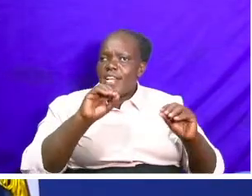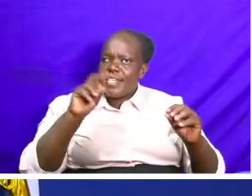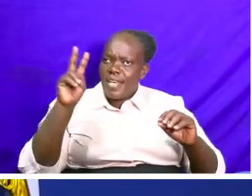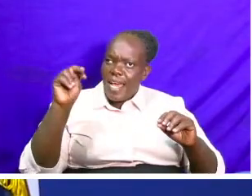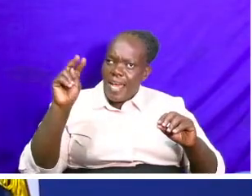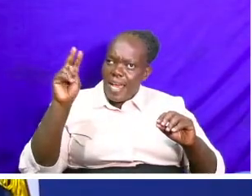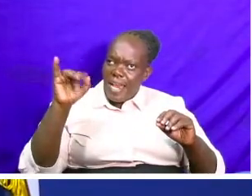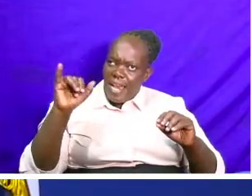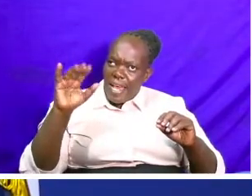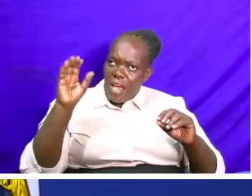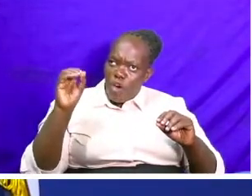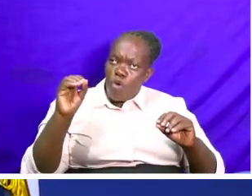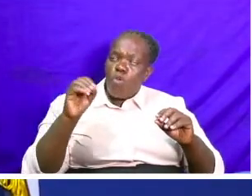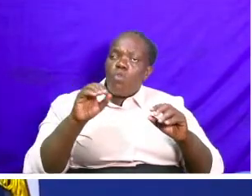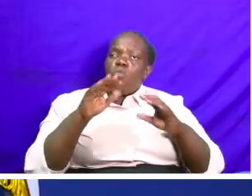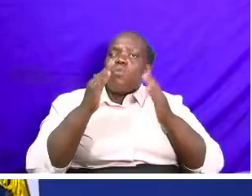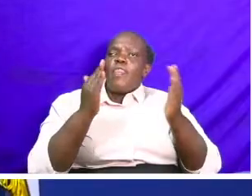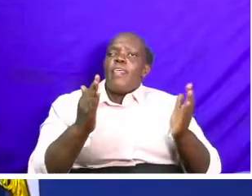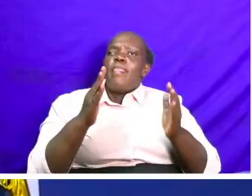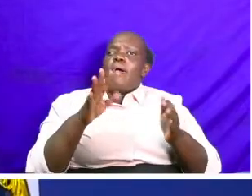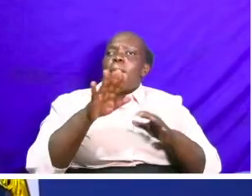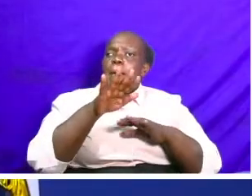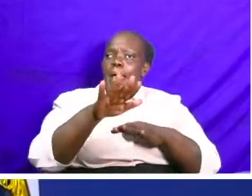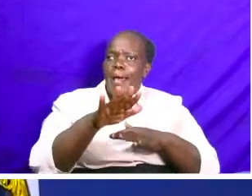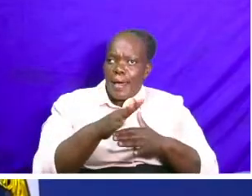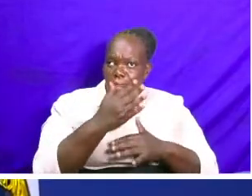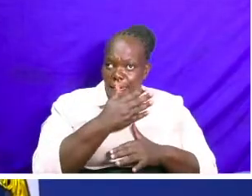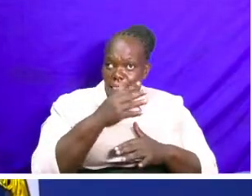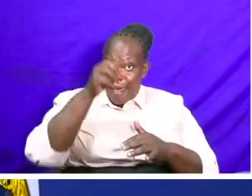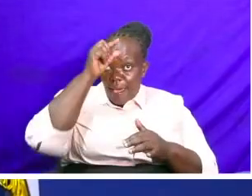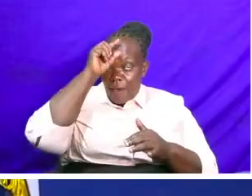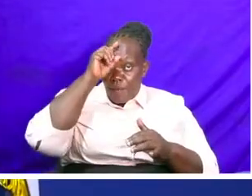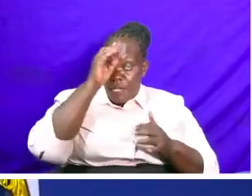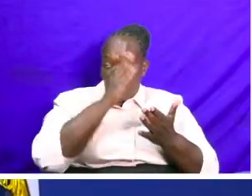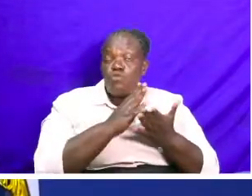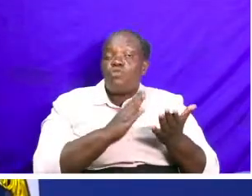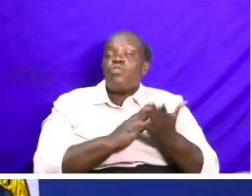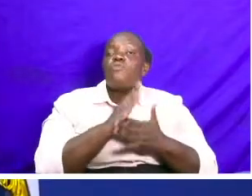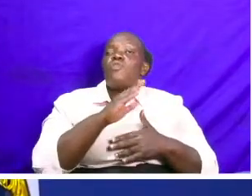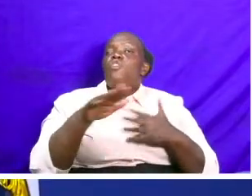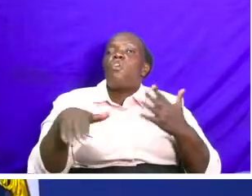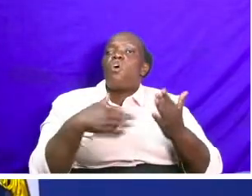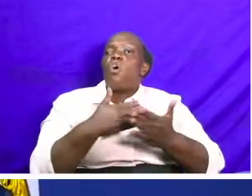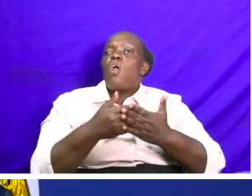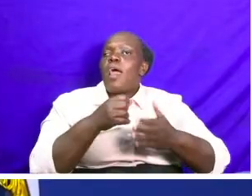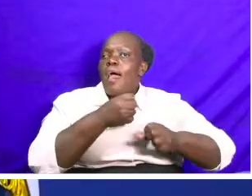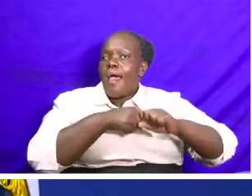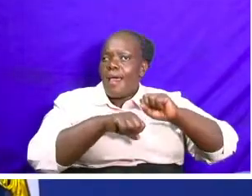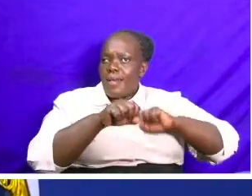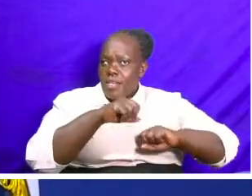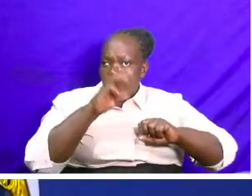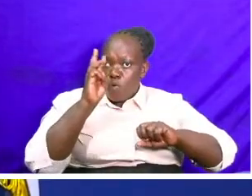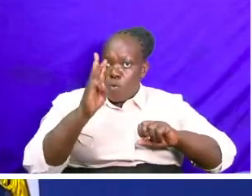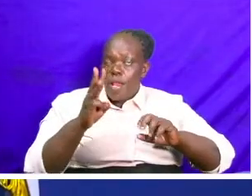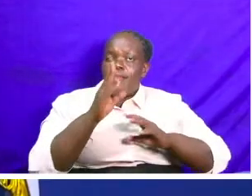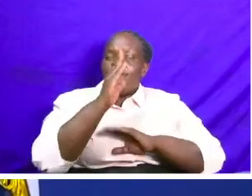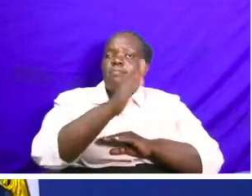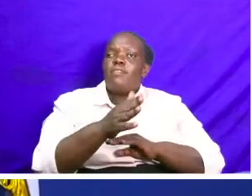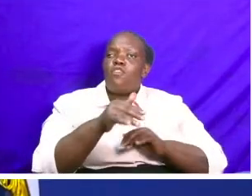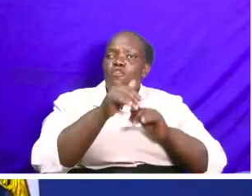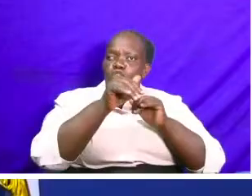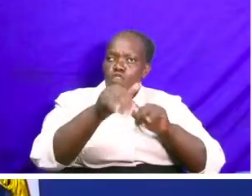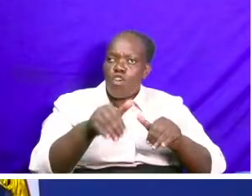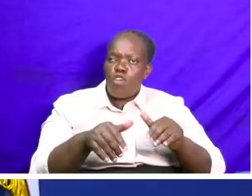or now if you like it, within the park, the government affirms that all actions will strictly adhere